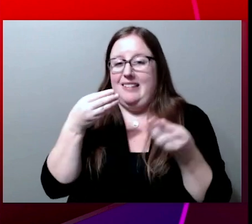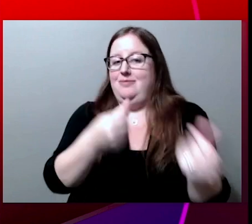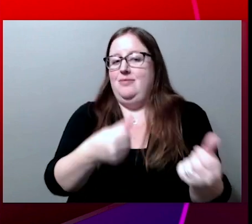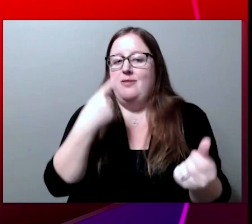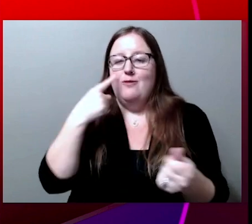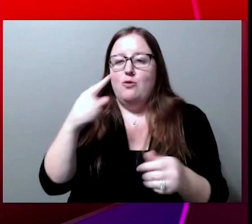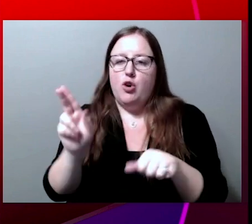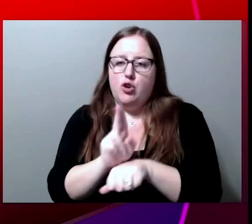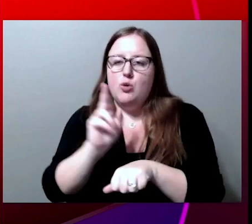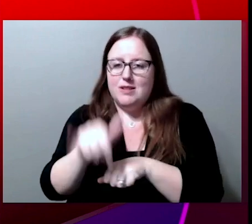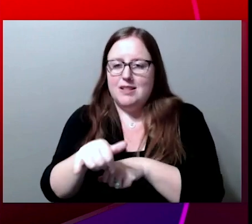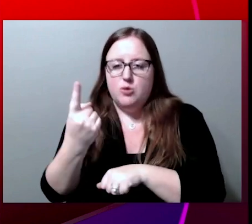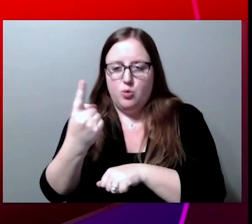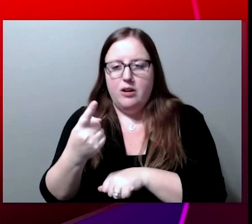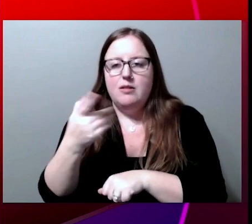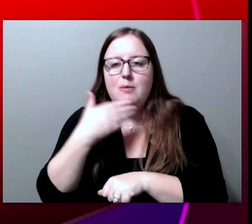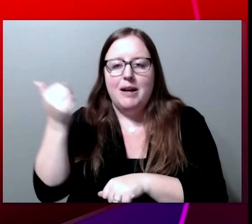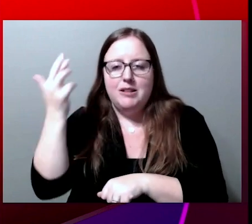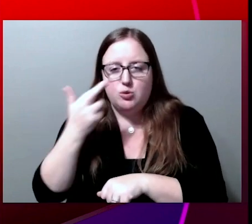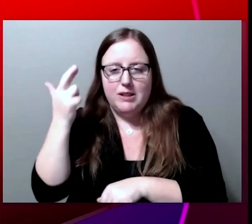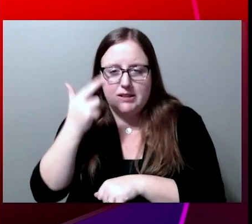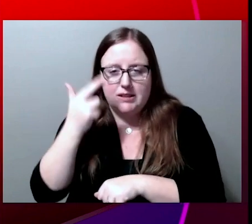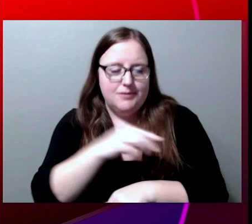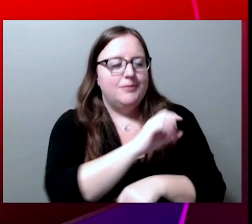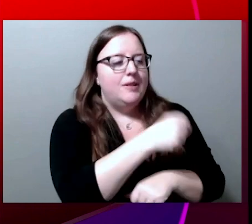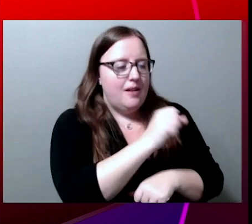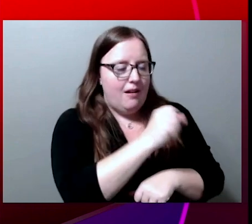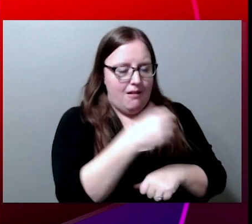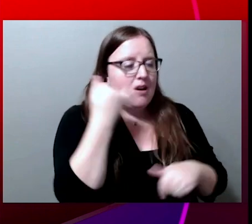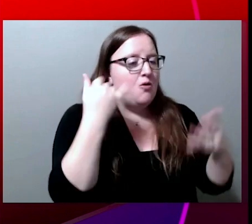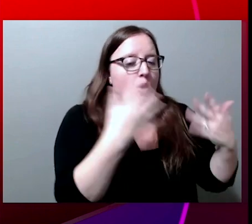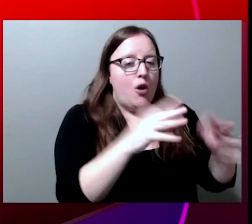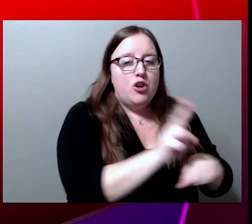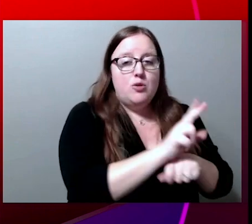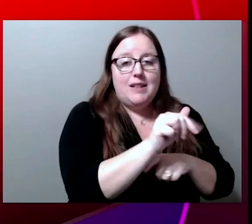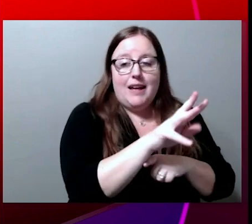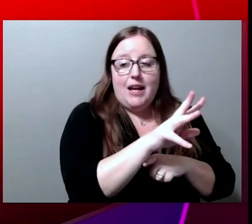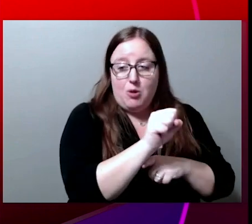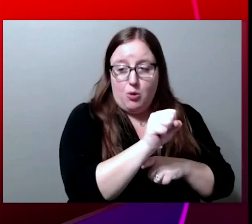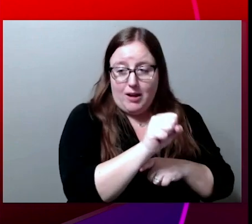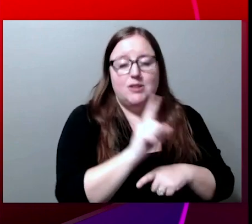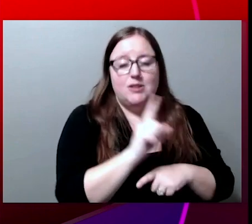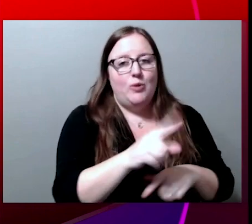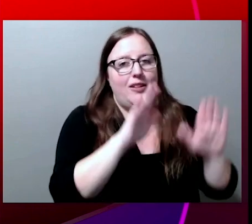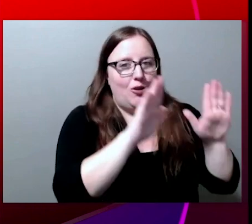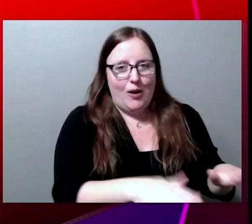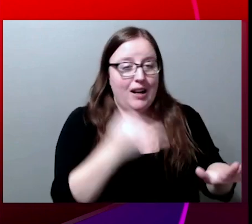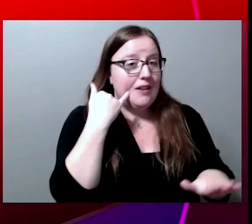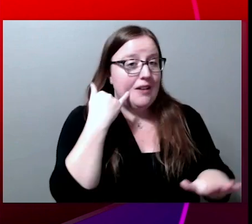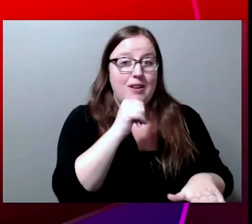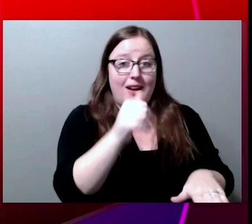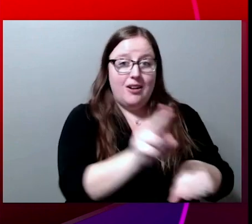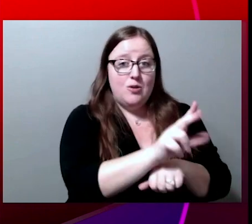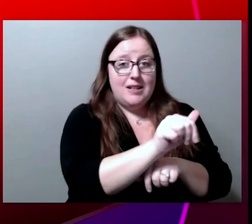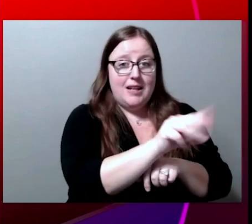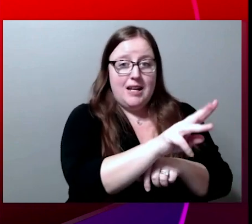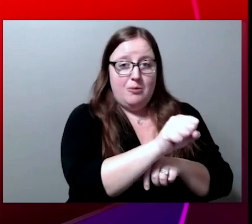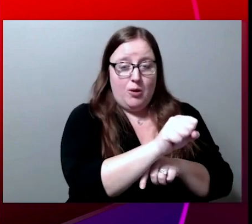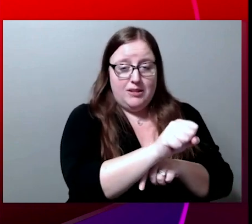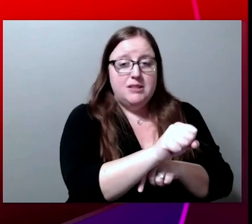one of the best used reason. That's great. Yeah, if you're already using AWS, it's great. Even if you're not using AWS, I think